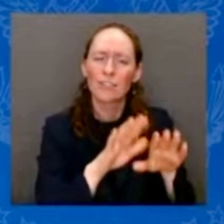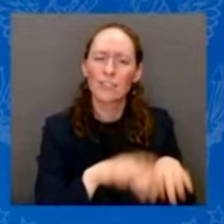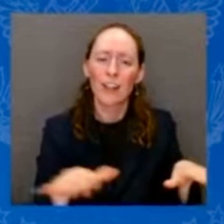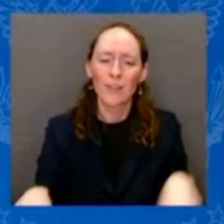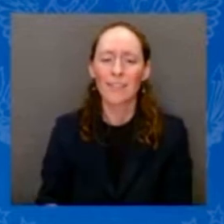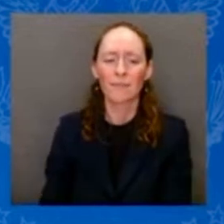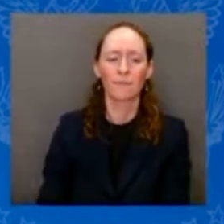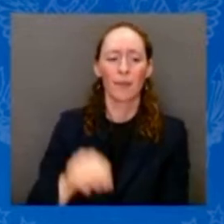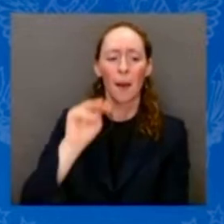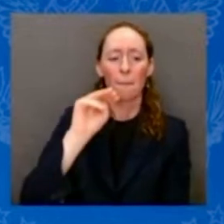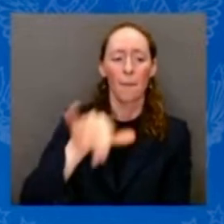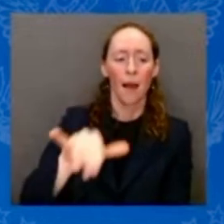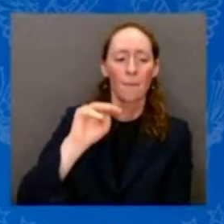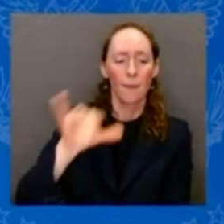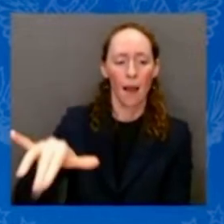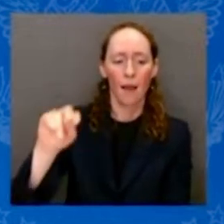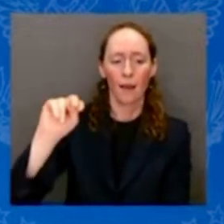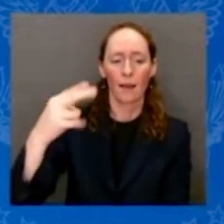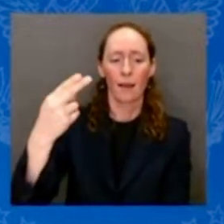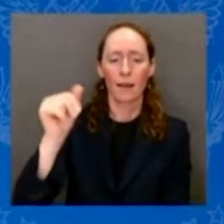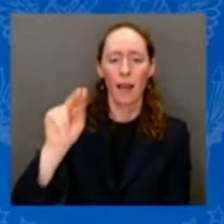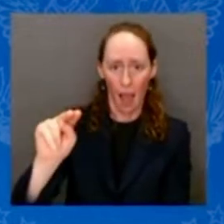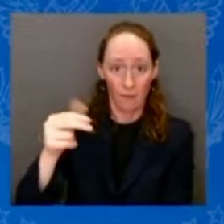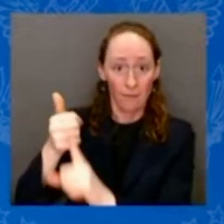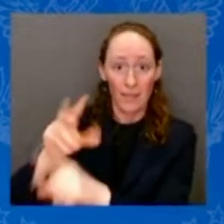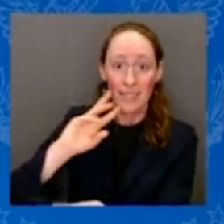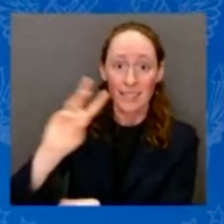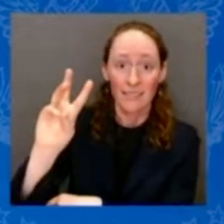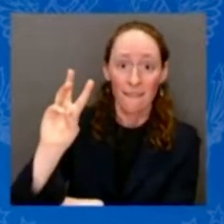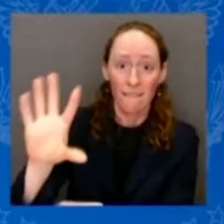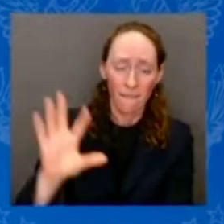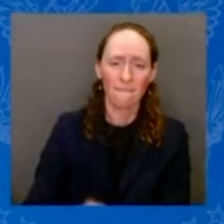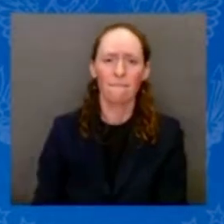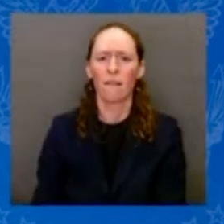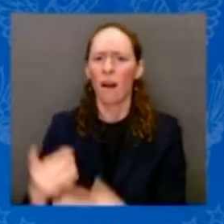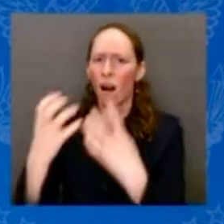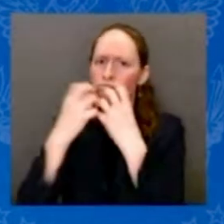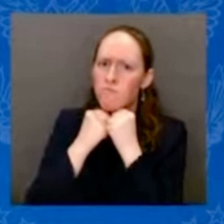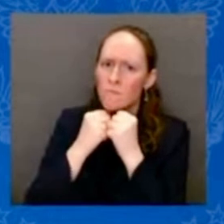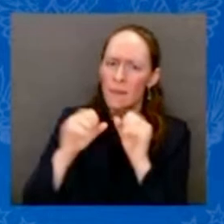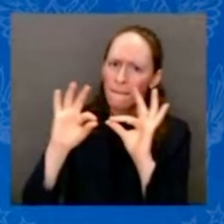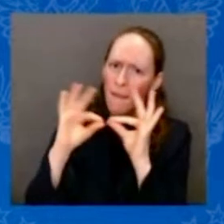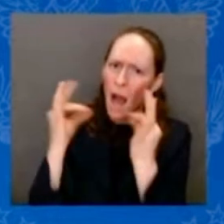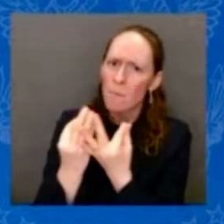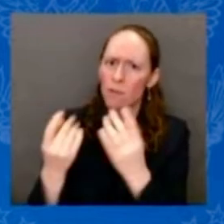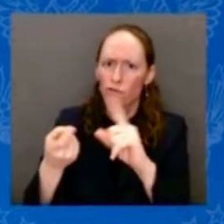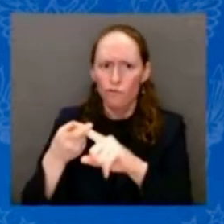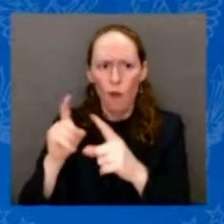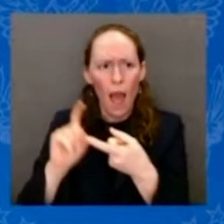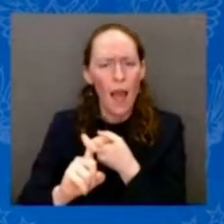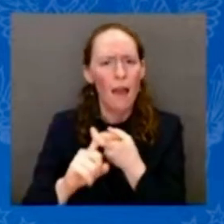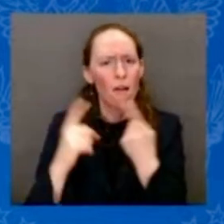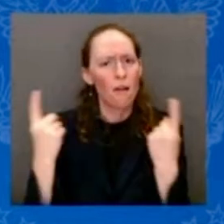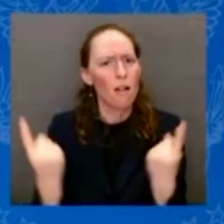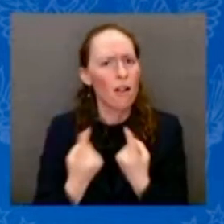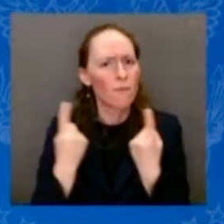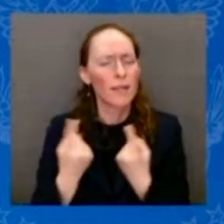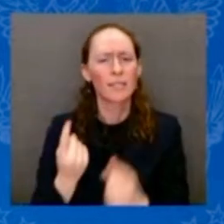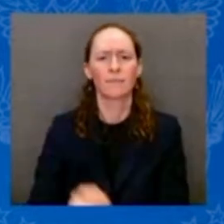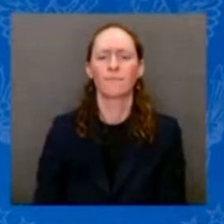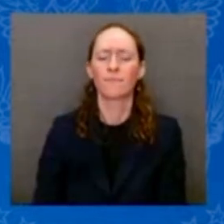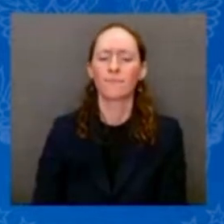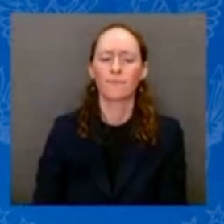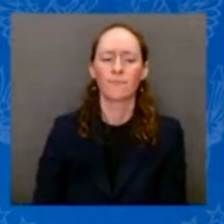optimist, avid dancer, who'd visit the studio every weekend, often leaving snacks behind for her